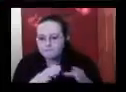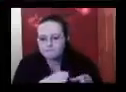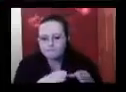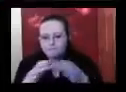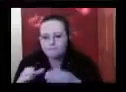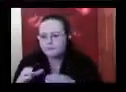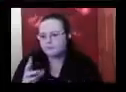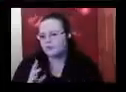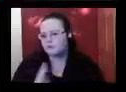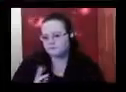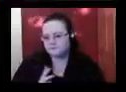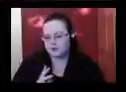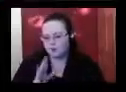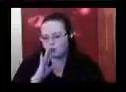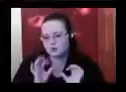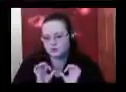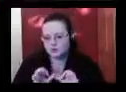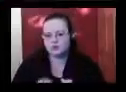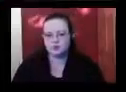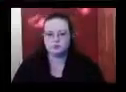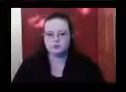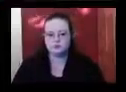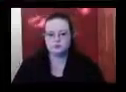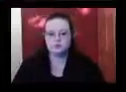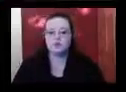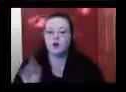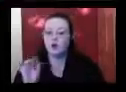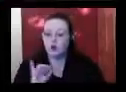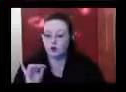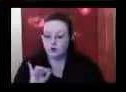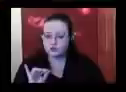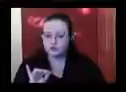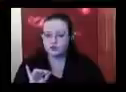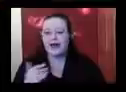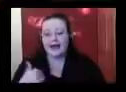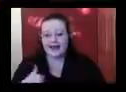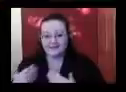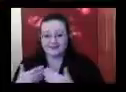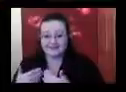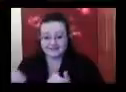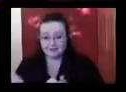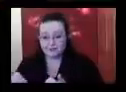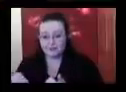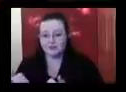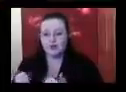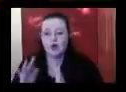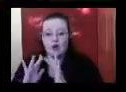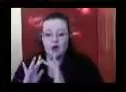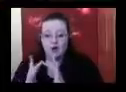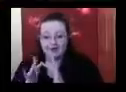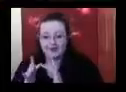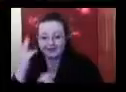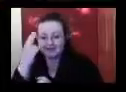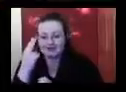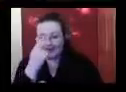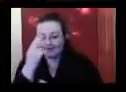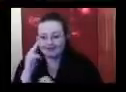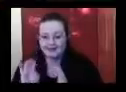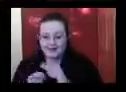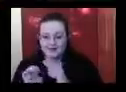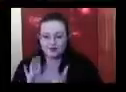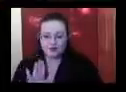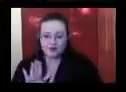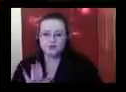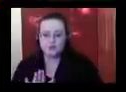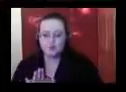place. Parents would also be aware that we're going to continue to operate a separate virtual Catholic elementary school, and that option was